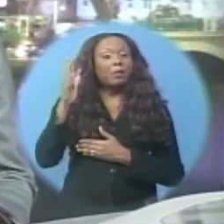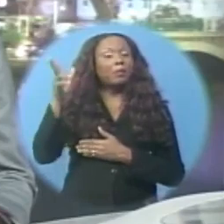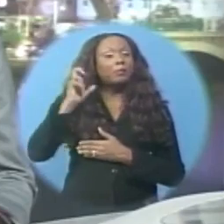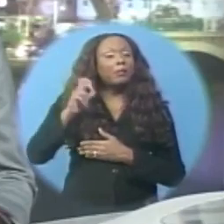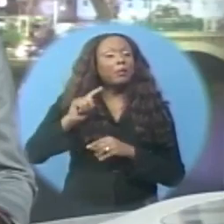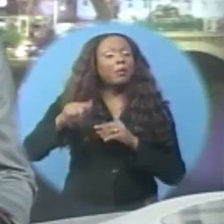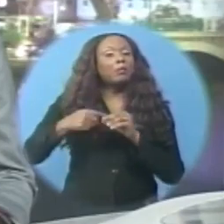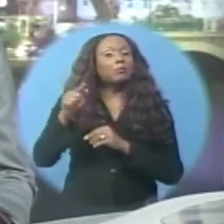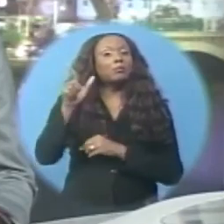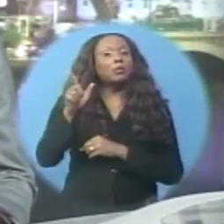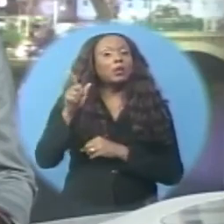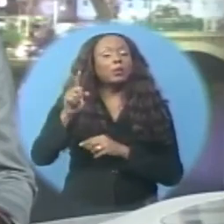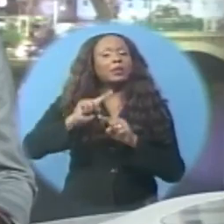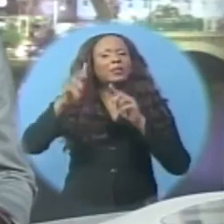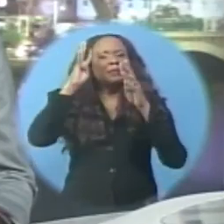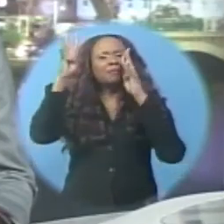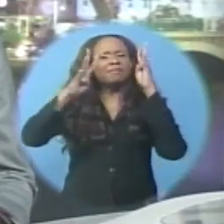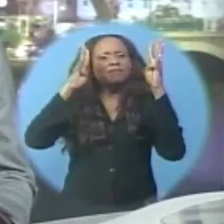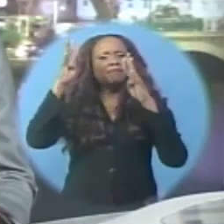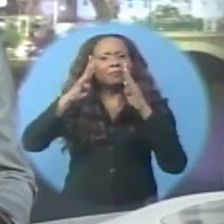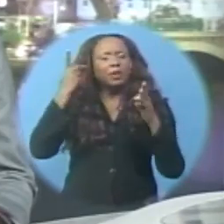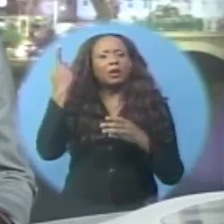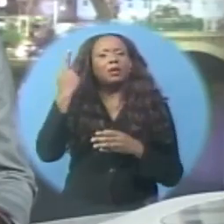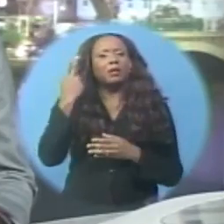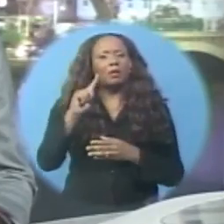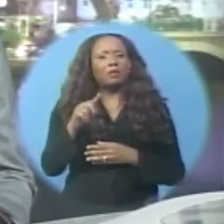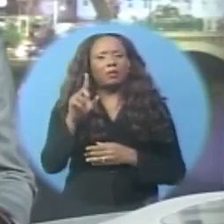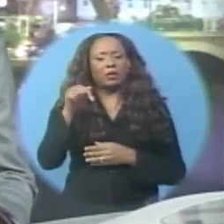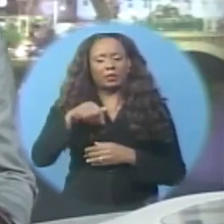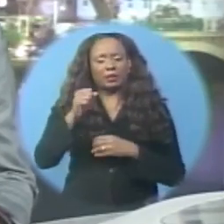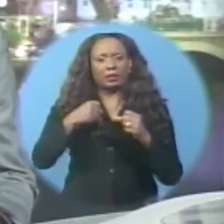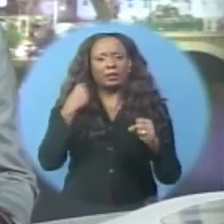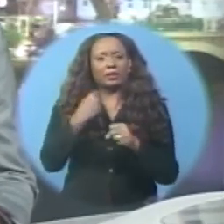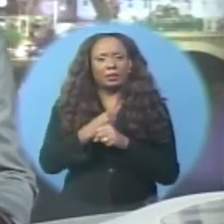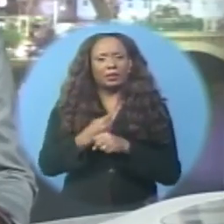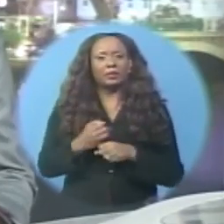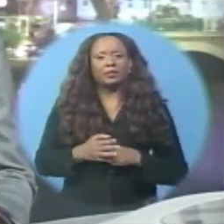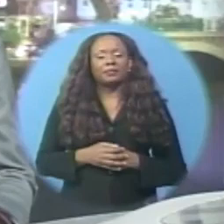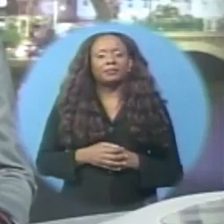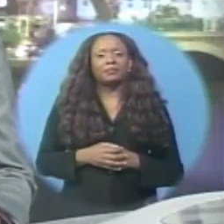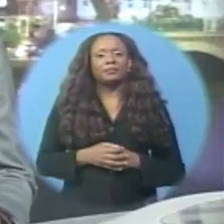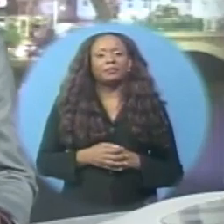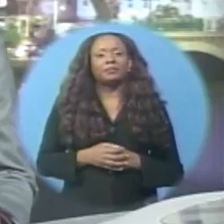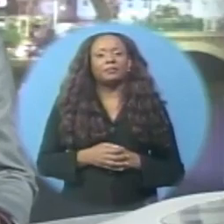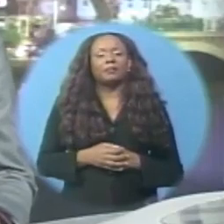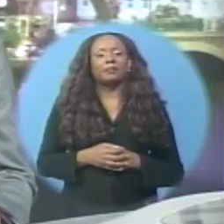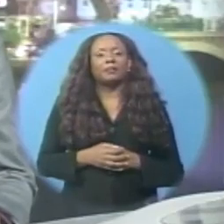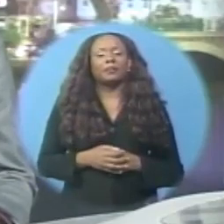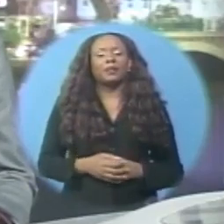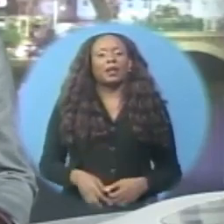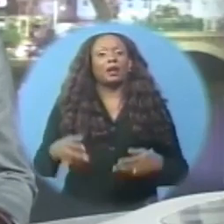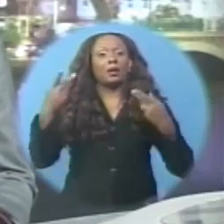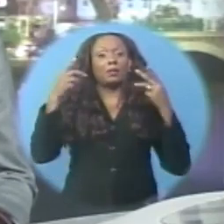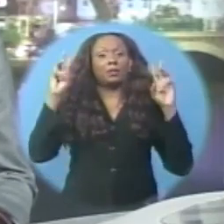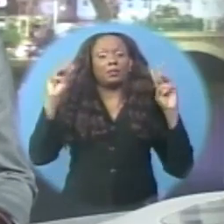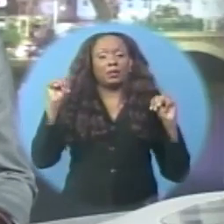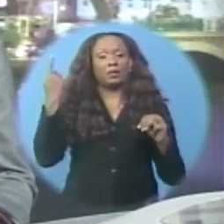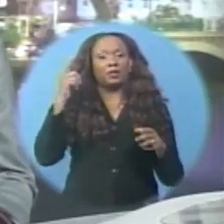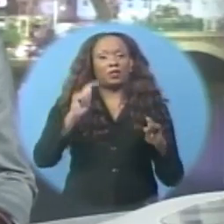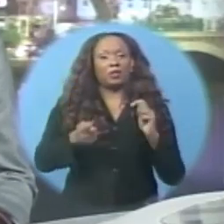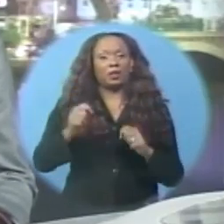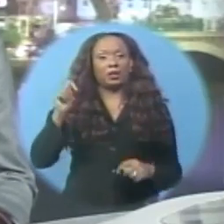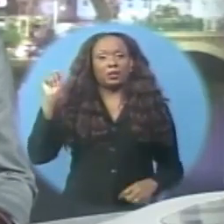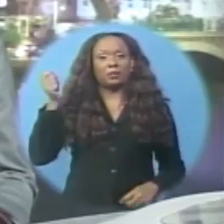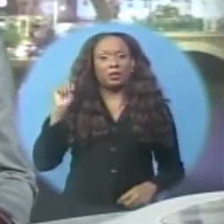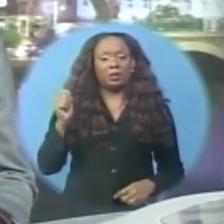21 initiatives that were laid out in the party's 2017 election platform. And Prime Minister of Trinidad and Tobago,